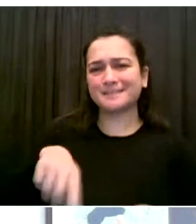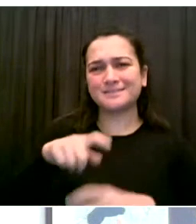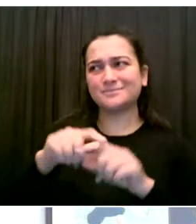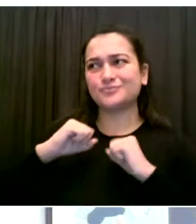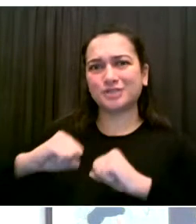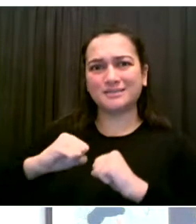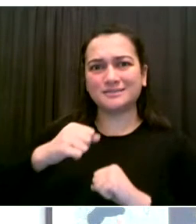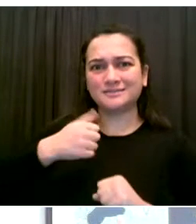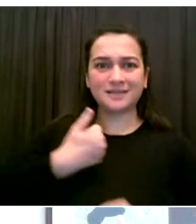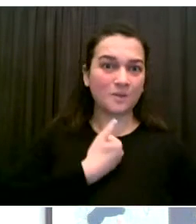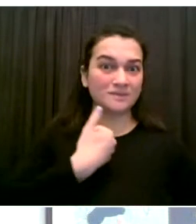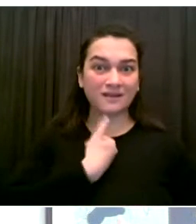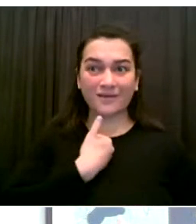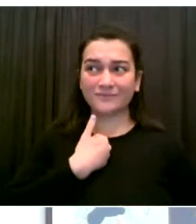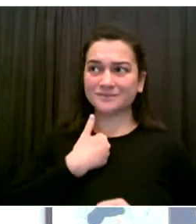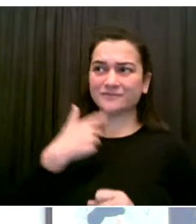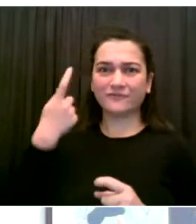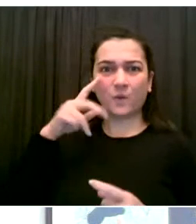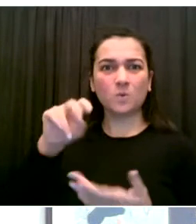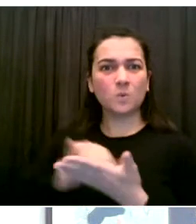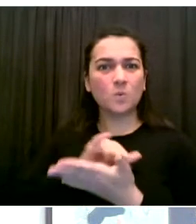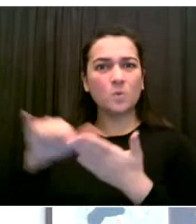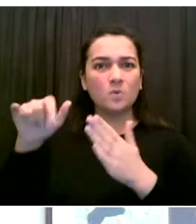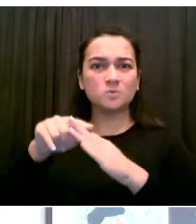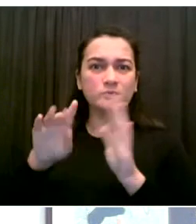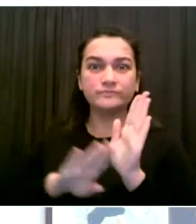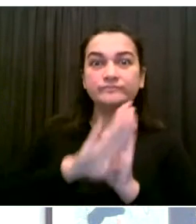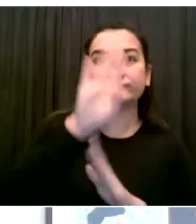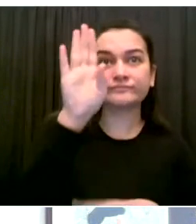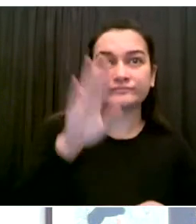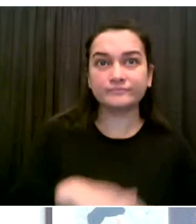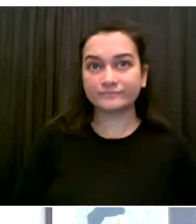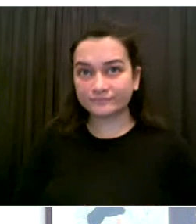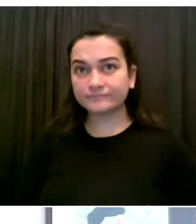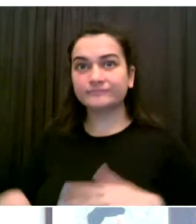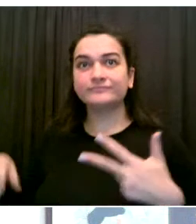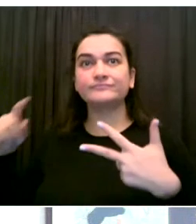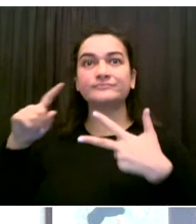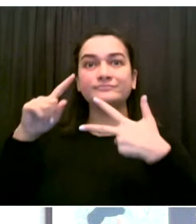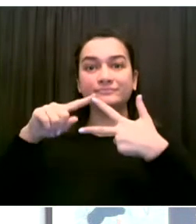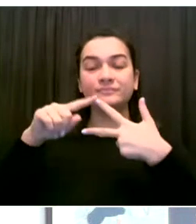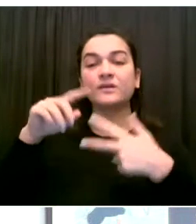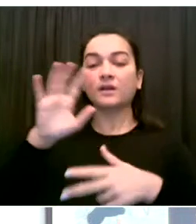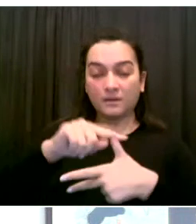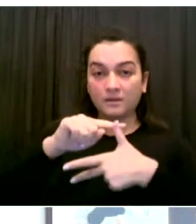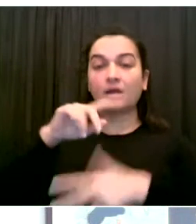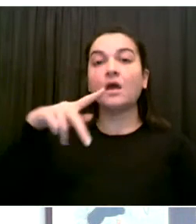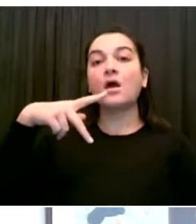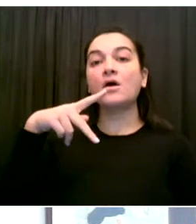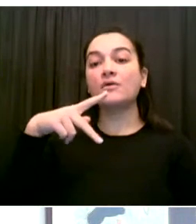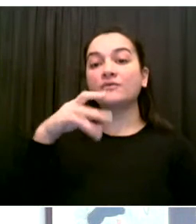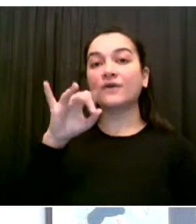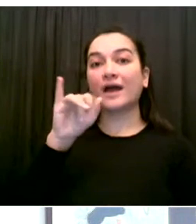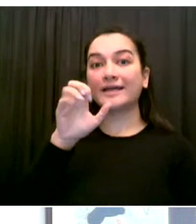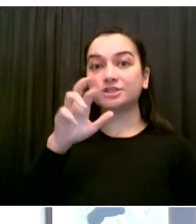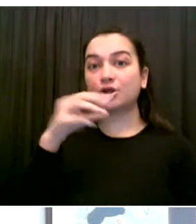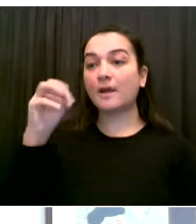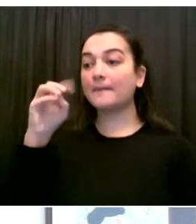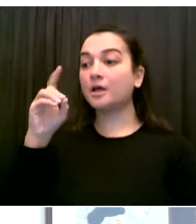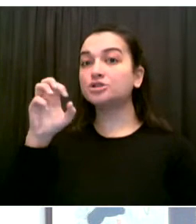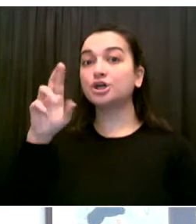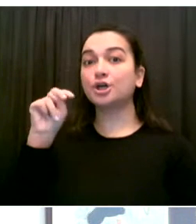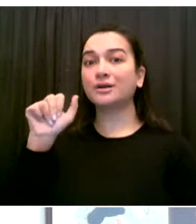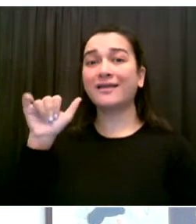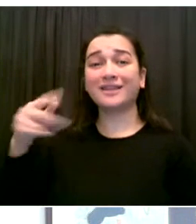the Pfizer and Moderna vaccines to help us beat back the pandemic. as we assess the